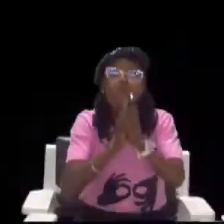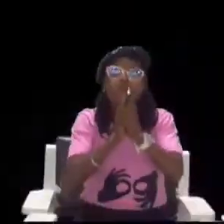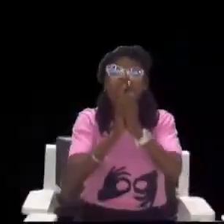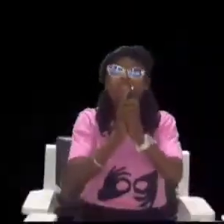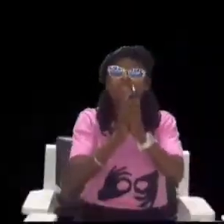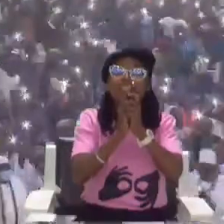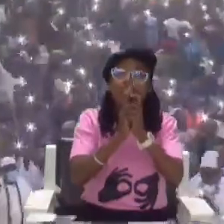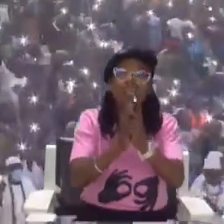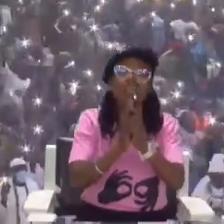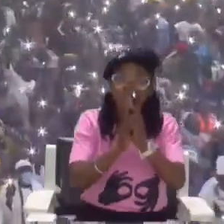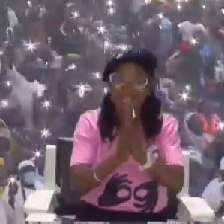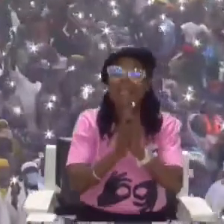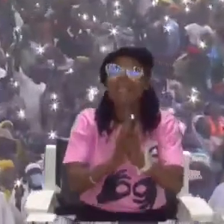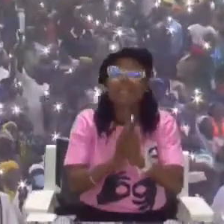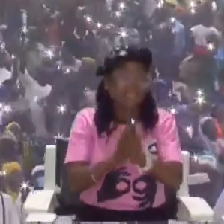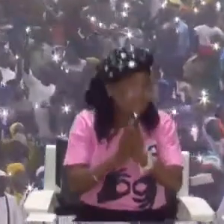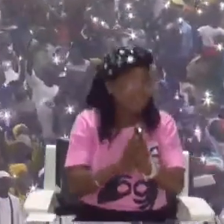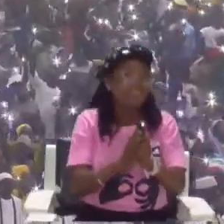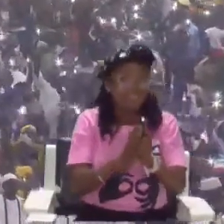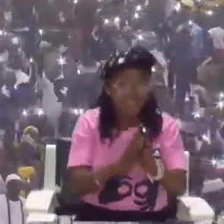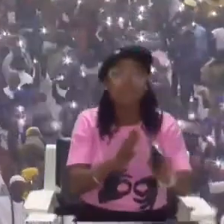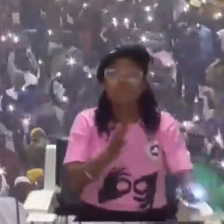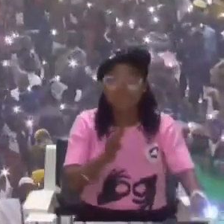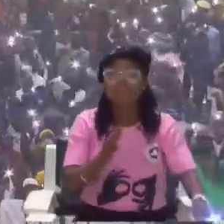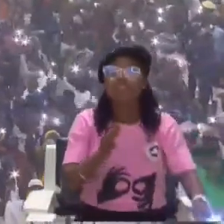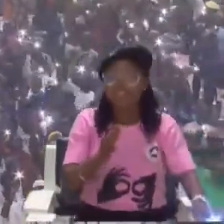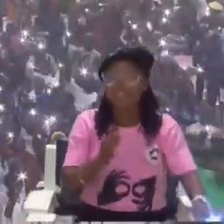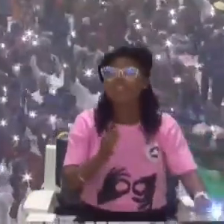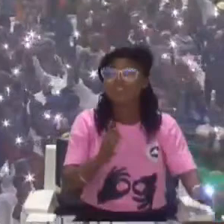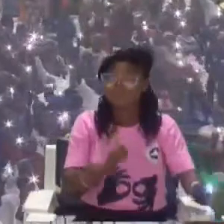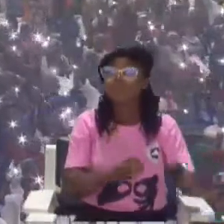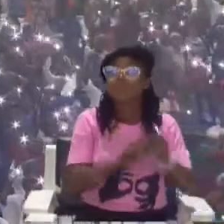your Lord, Father,